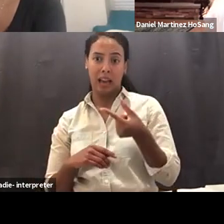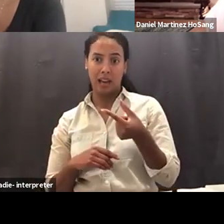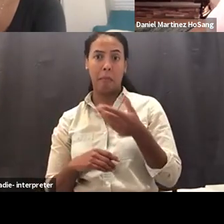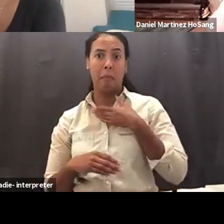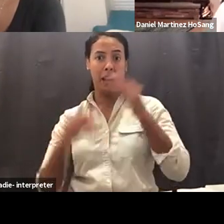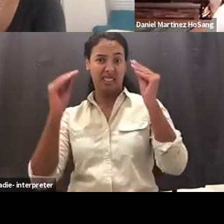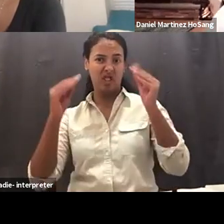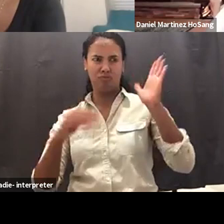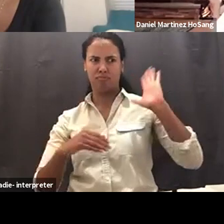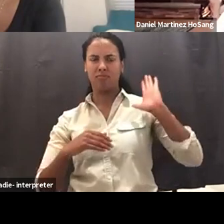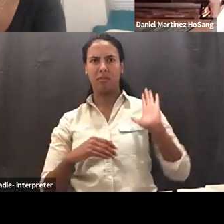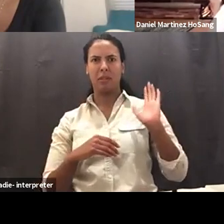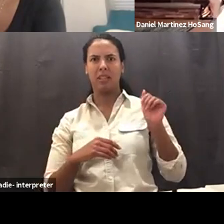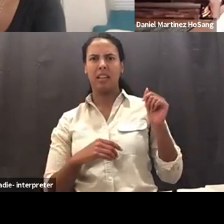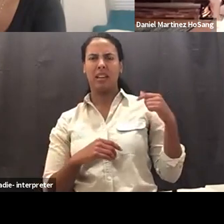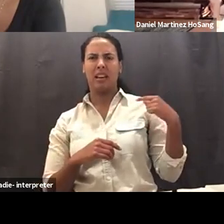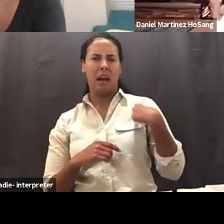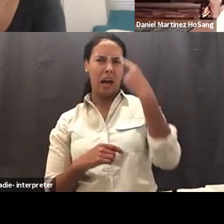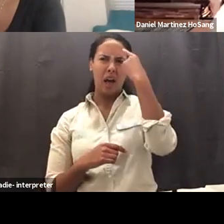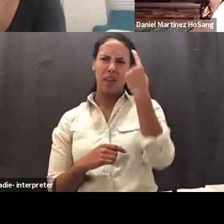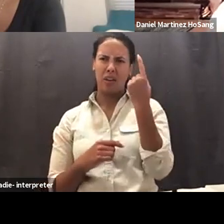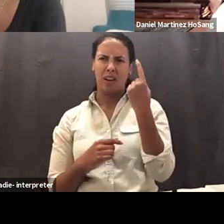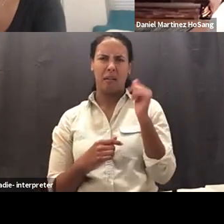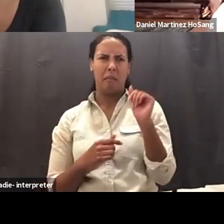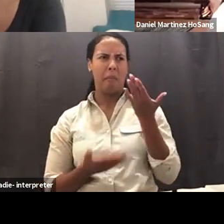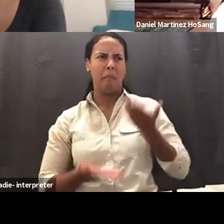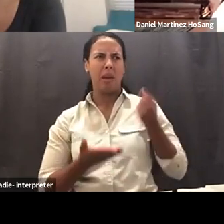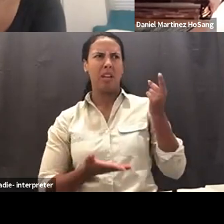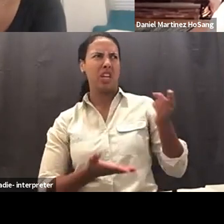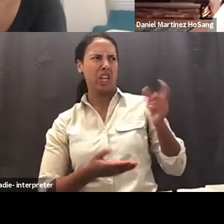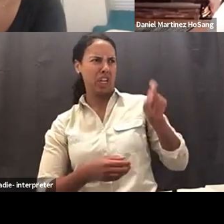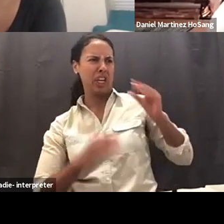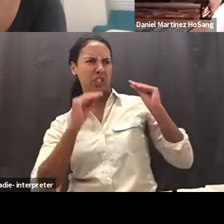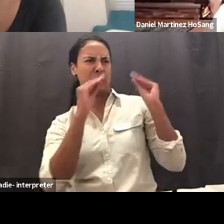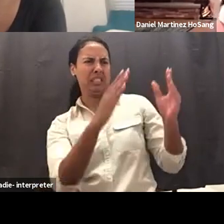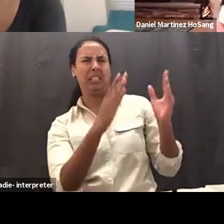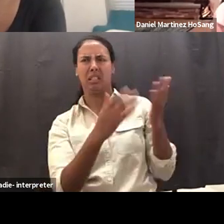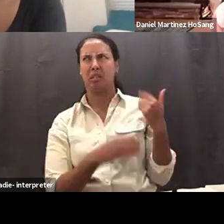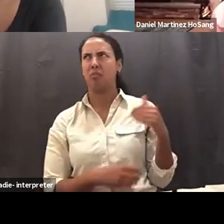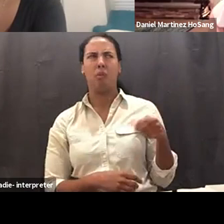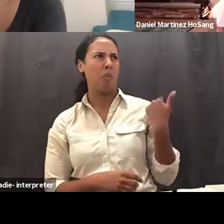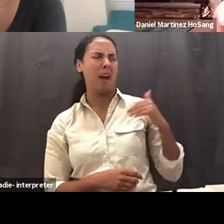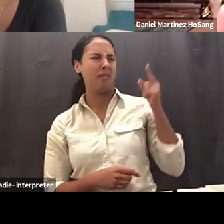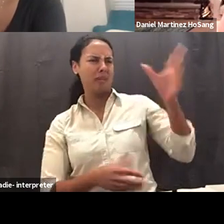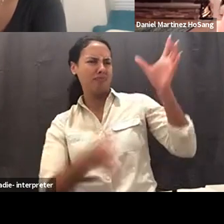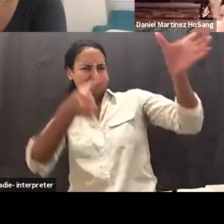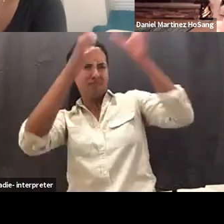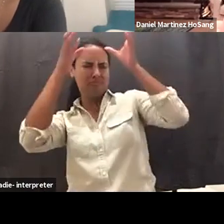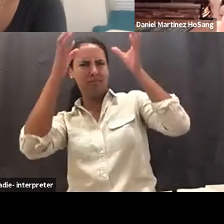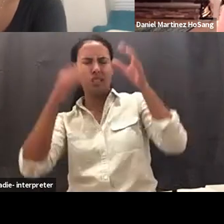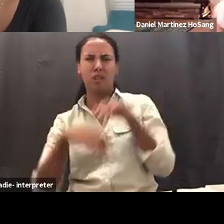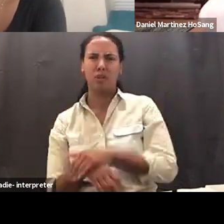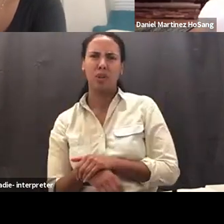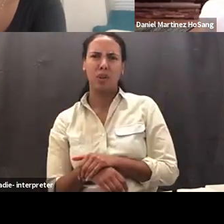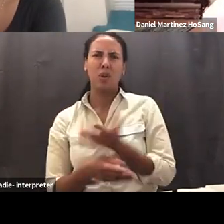should I have that graduate student teach the class? Because he really knows a lot. And so you're all benefiting from